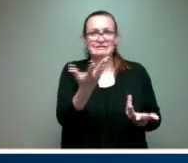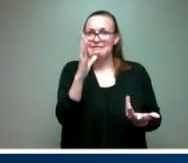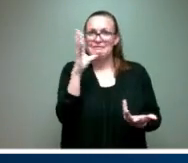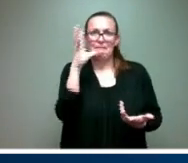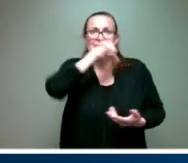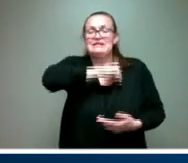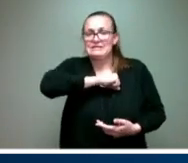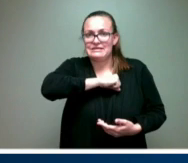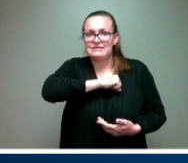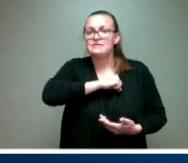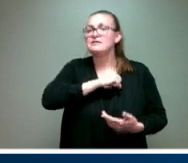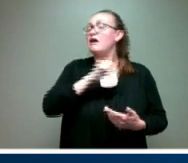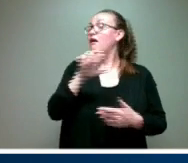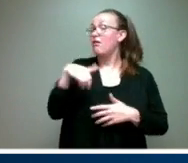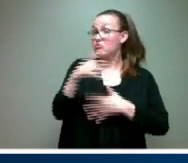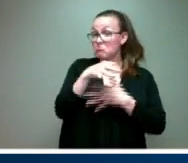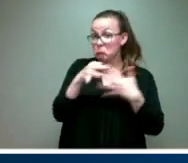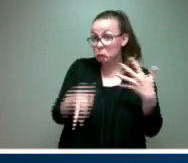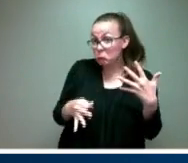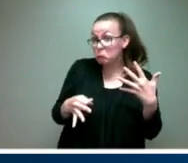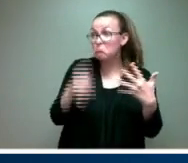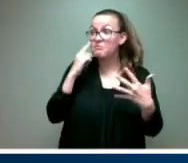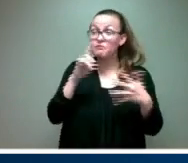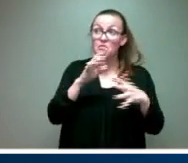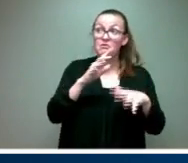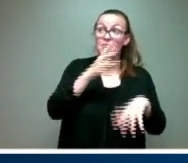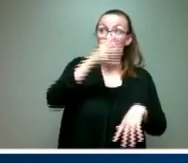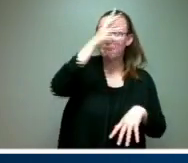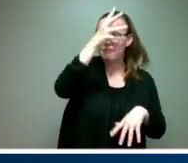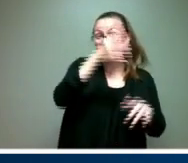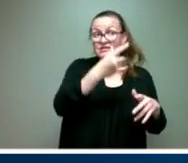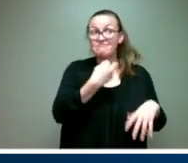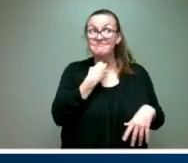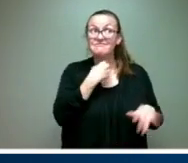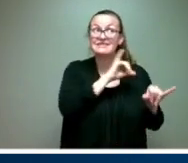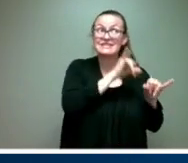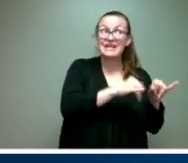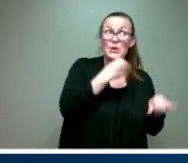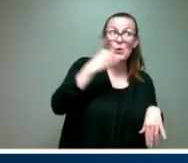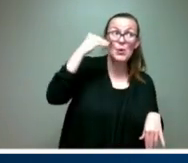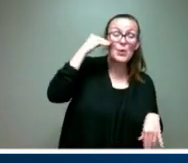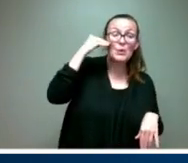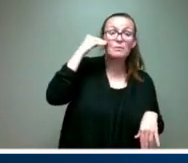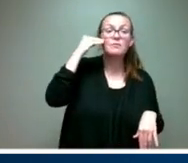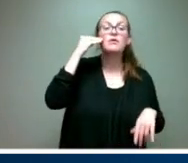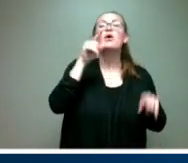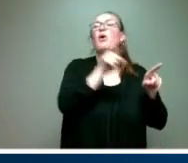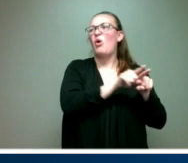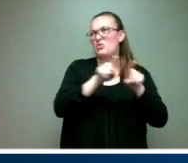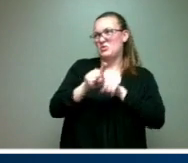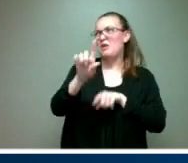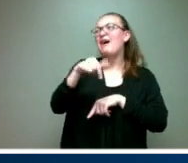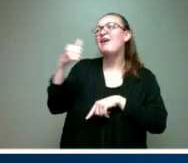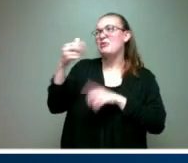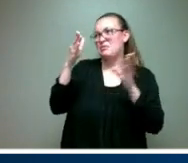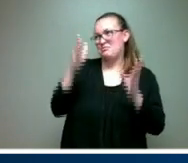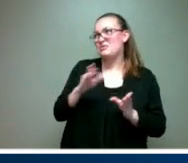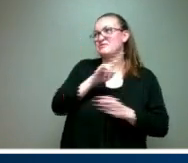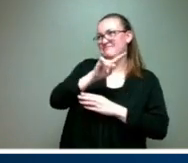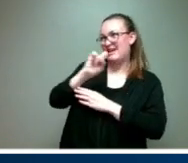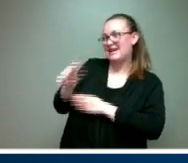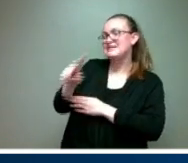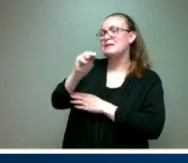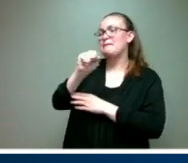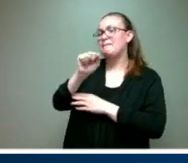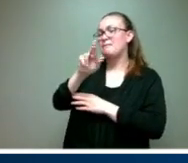from home on pretty strict hours? We did receive another question along those same lines from a Maria